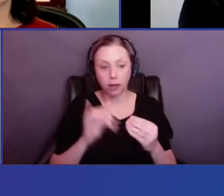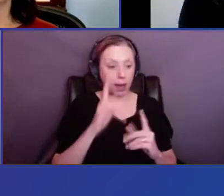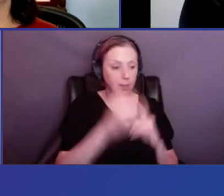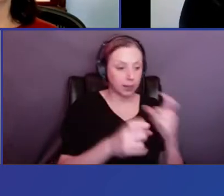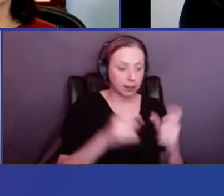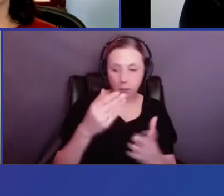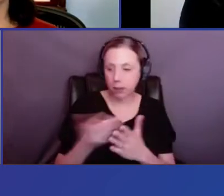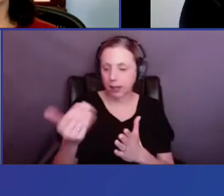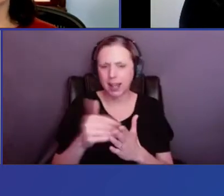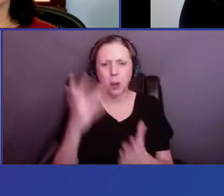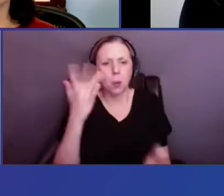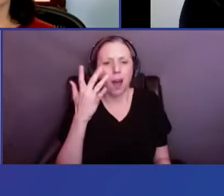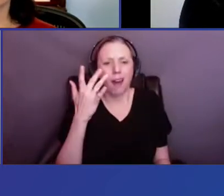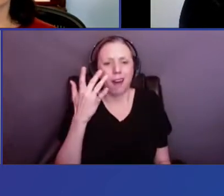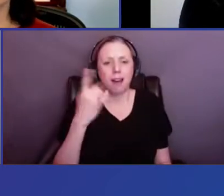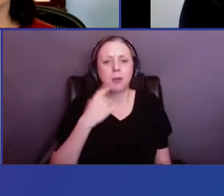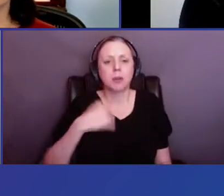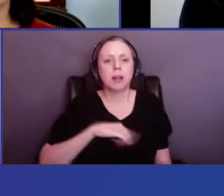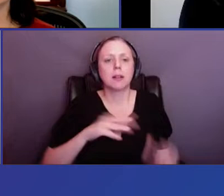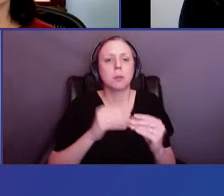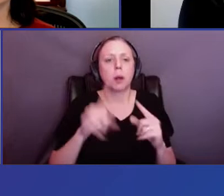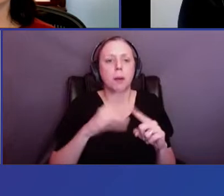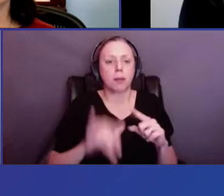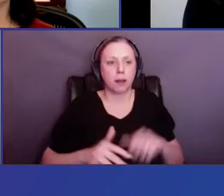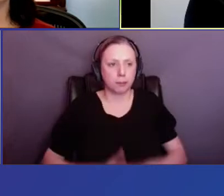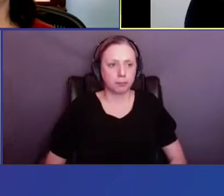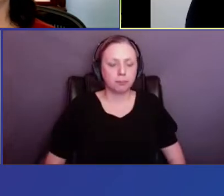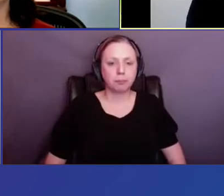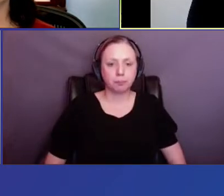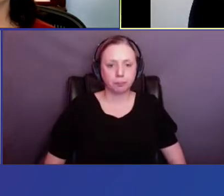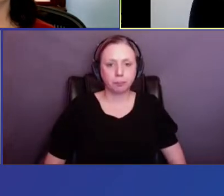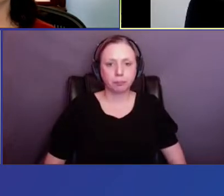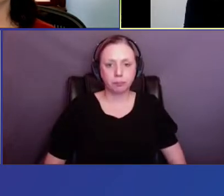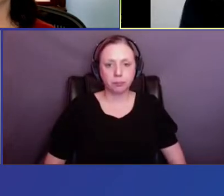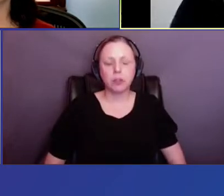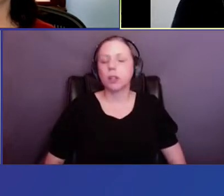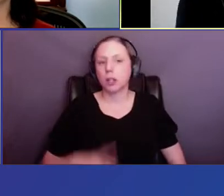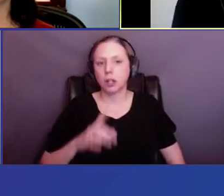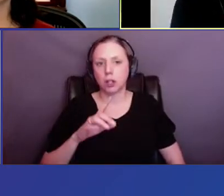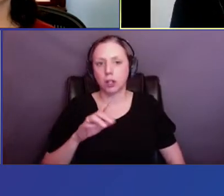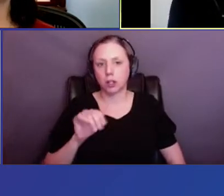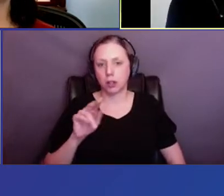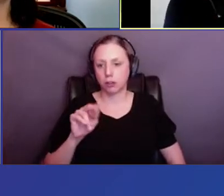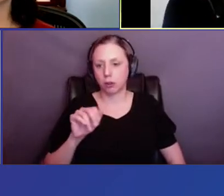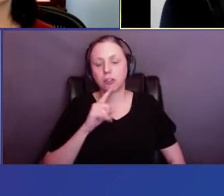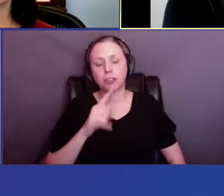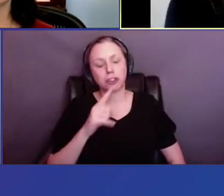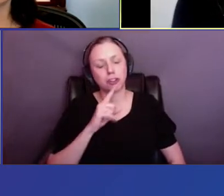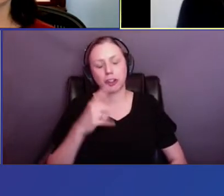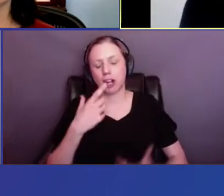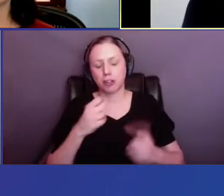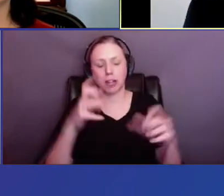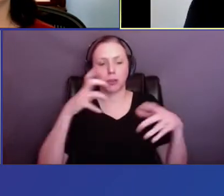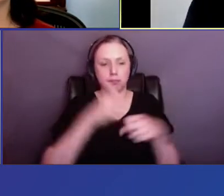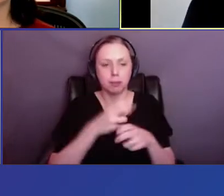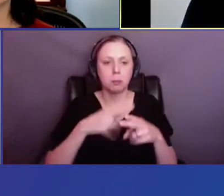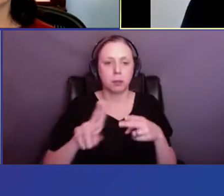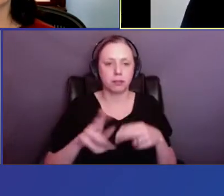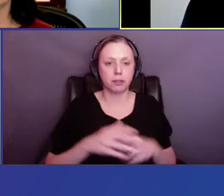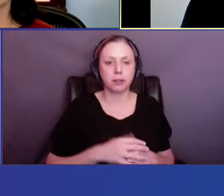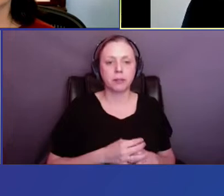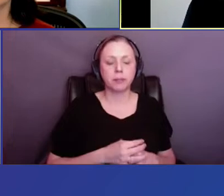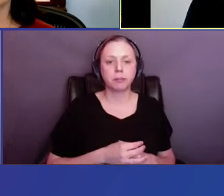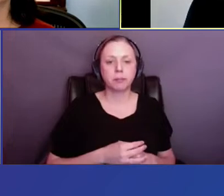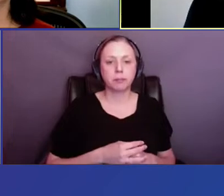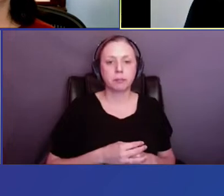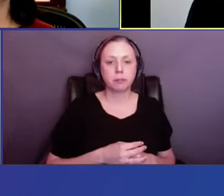partners? Tell us a little bit about that. Sure, I'll try and make this as quick as possible. But I think basically, in order to